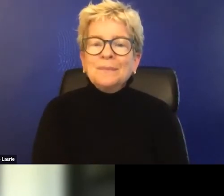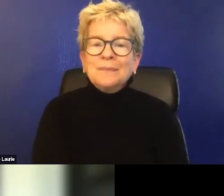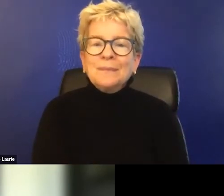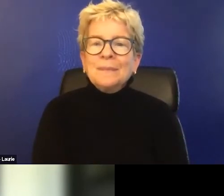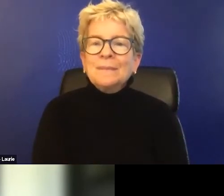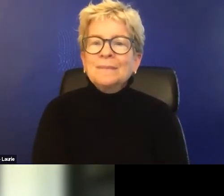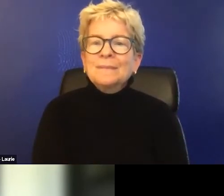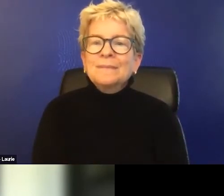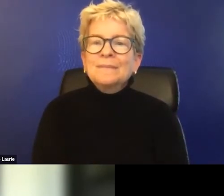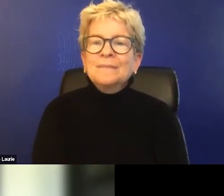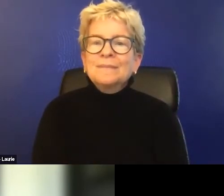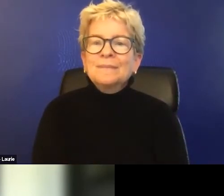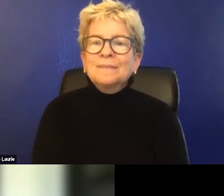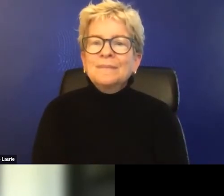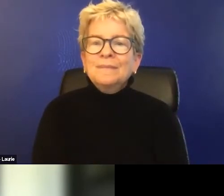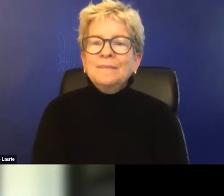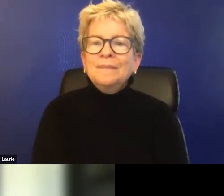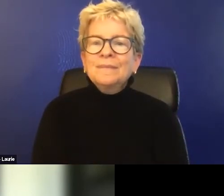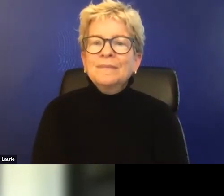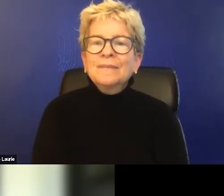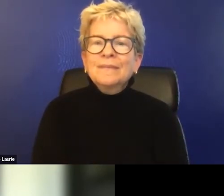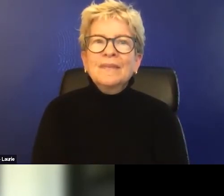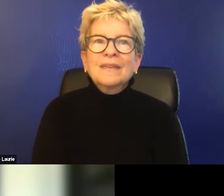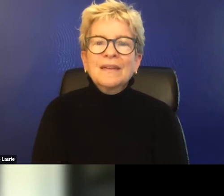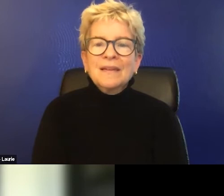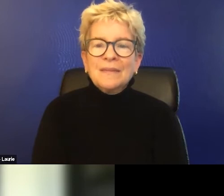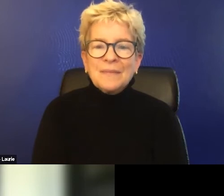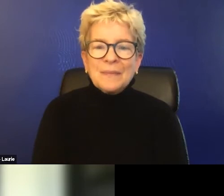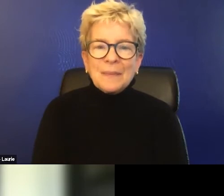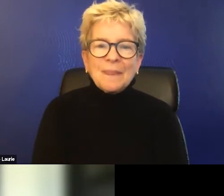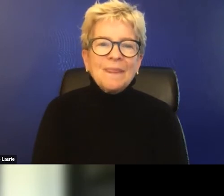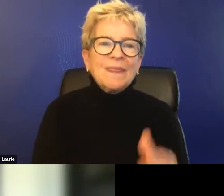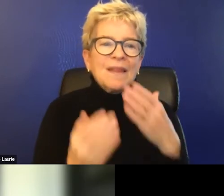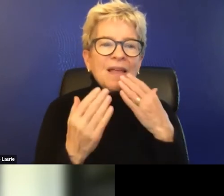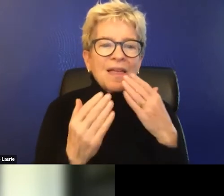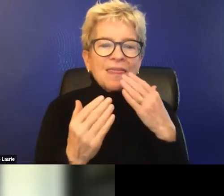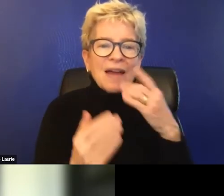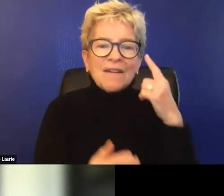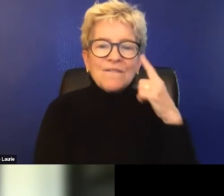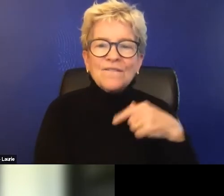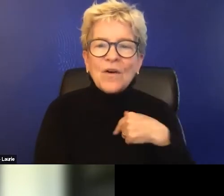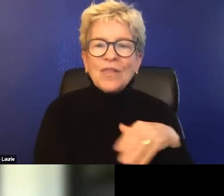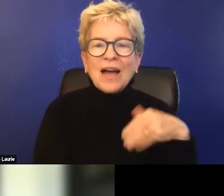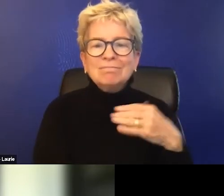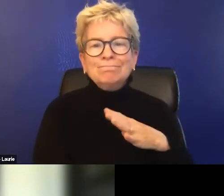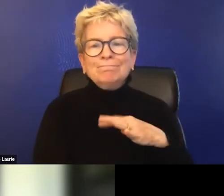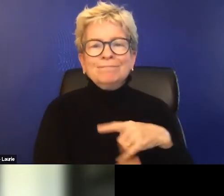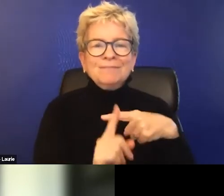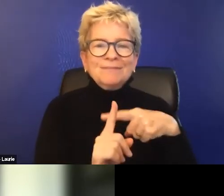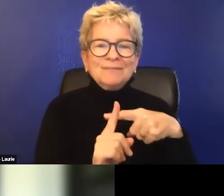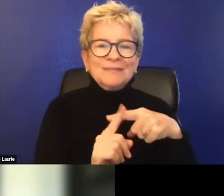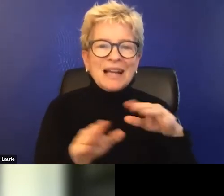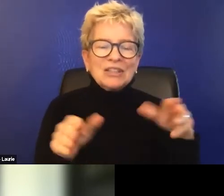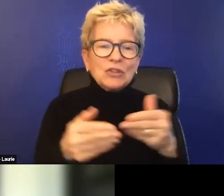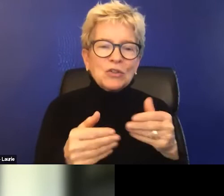Hi, everyone. Bipasha, thank you so much for that very flattering introduction. I first off